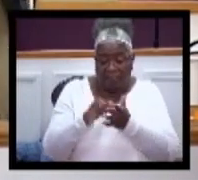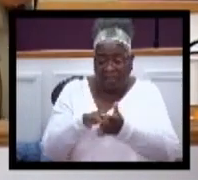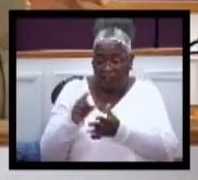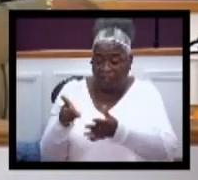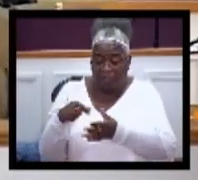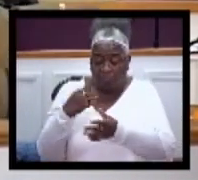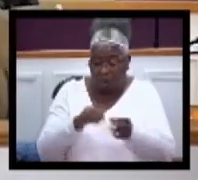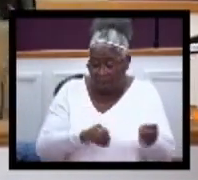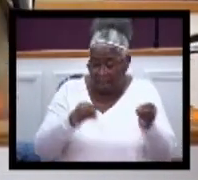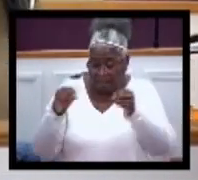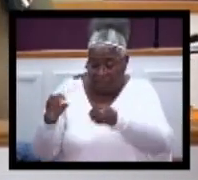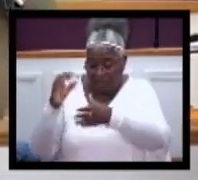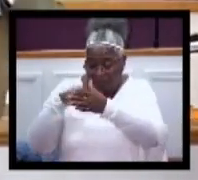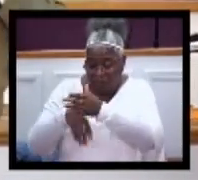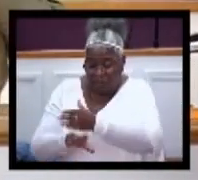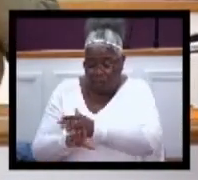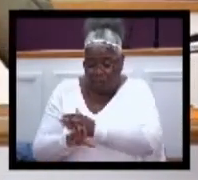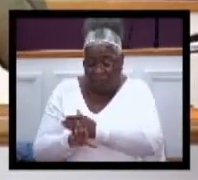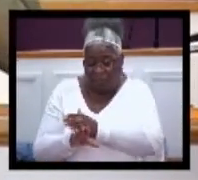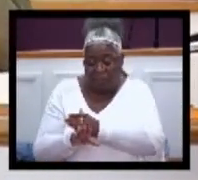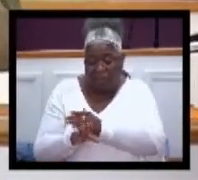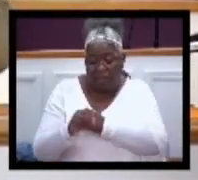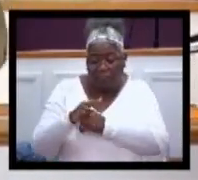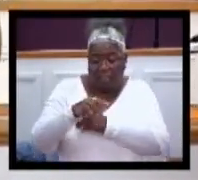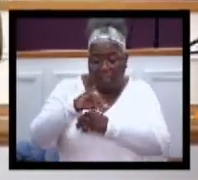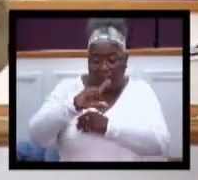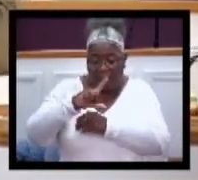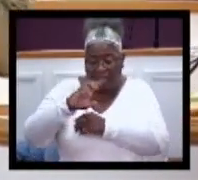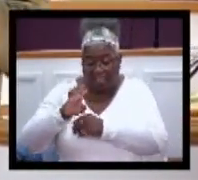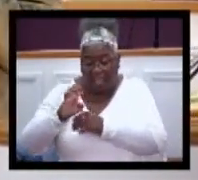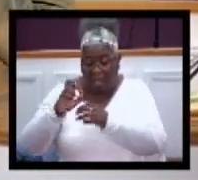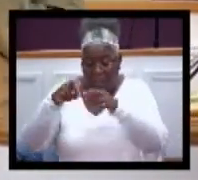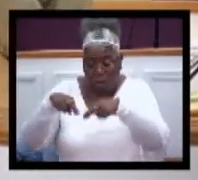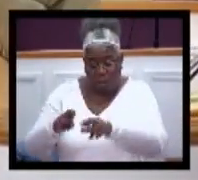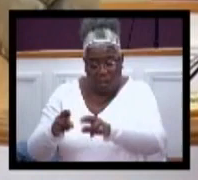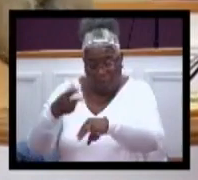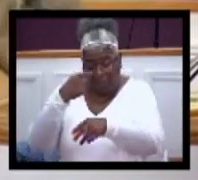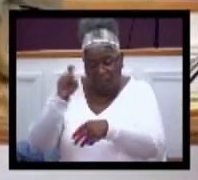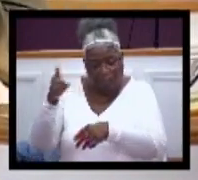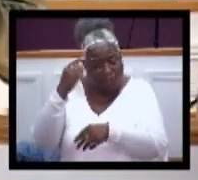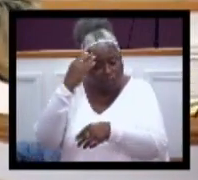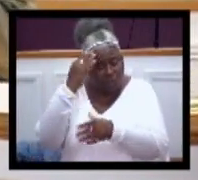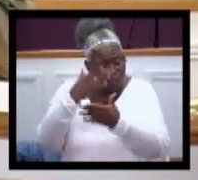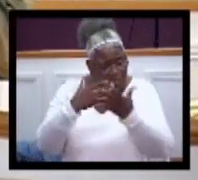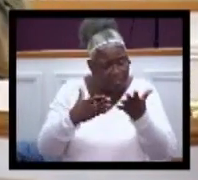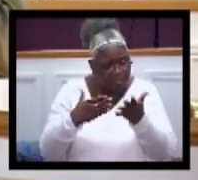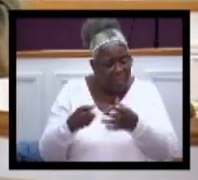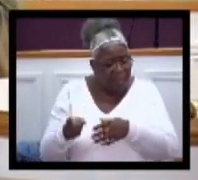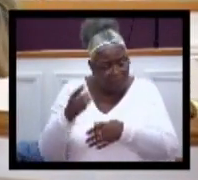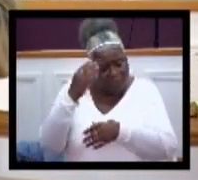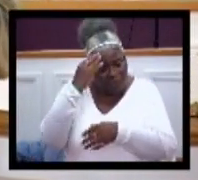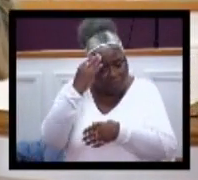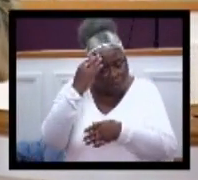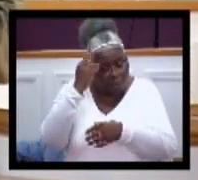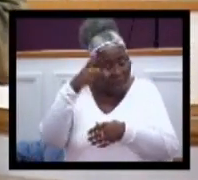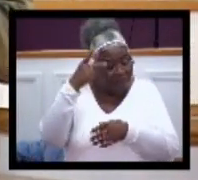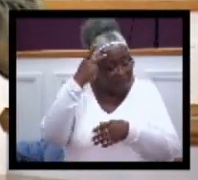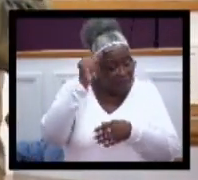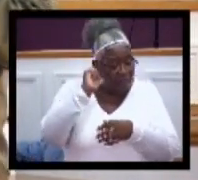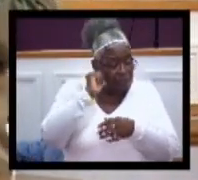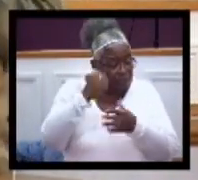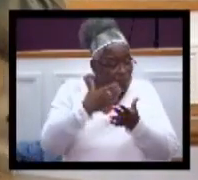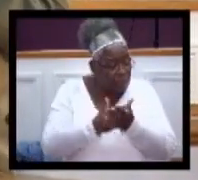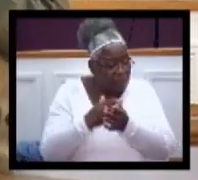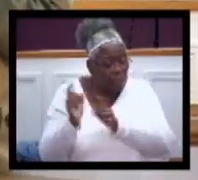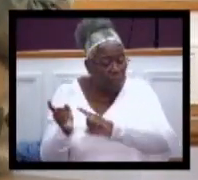would put him in the Nile River, because she knew something. She knew Pharaoh's daughter would